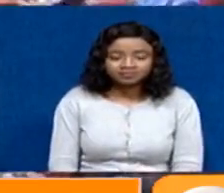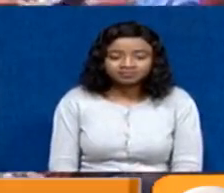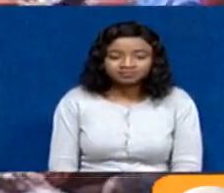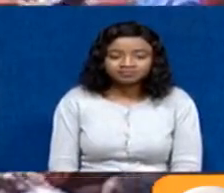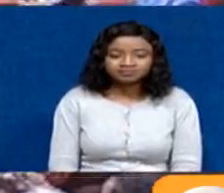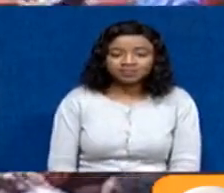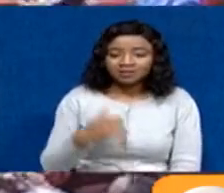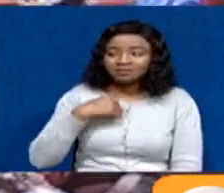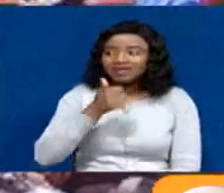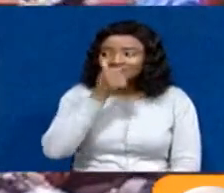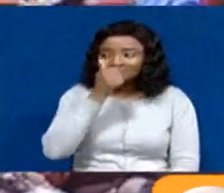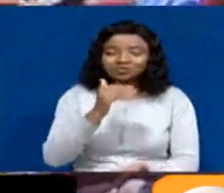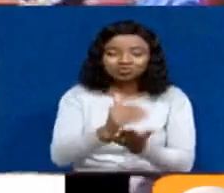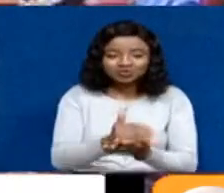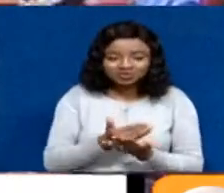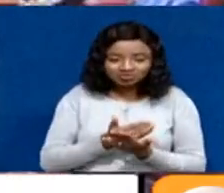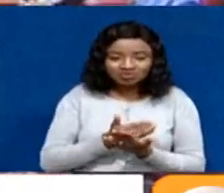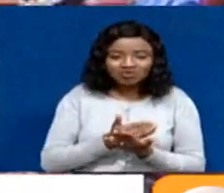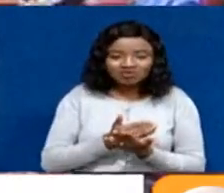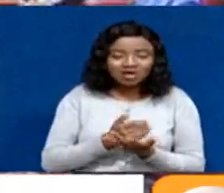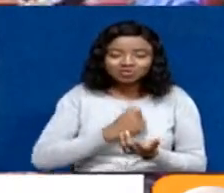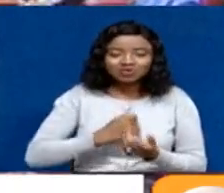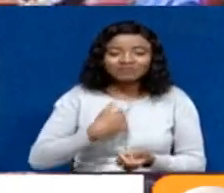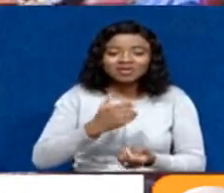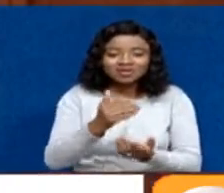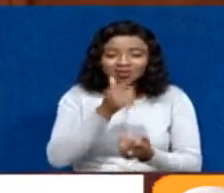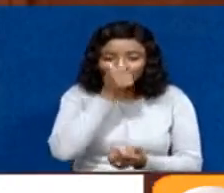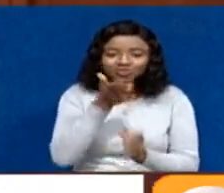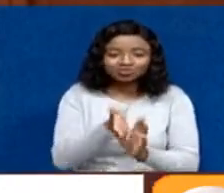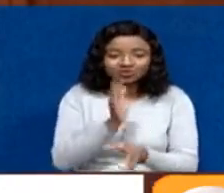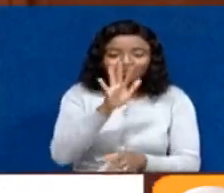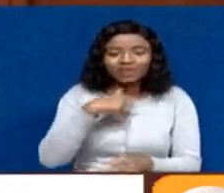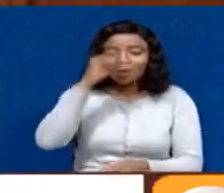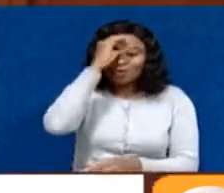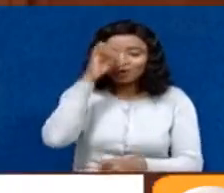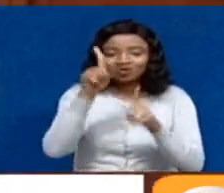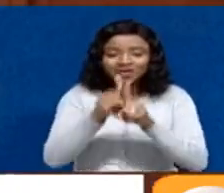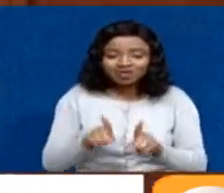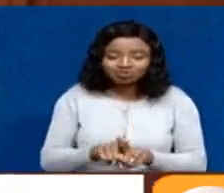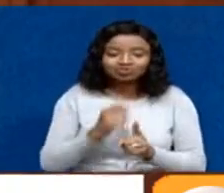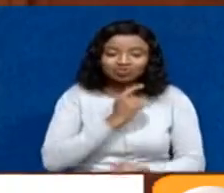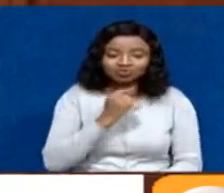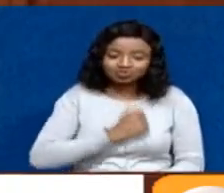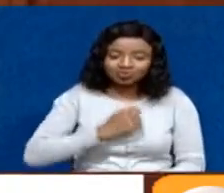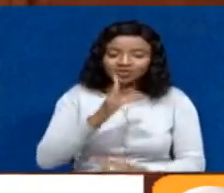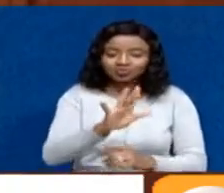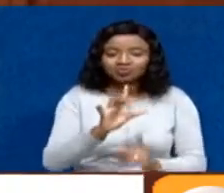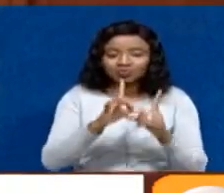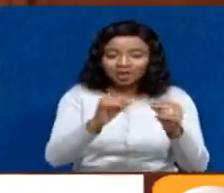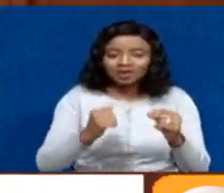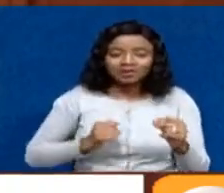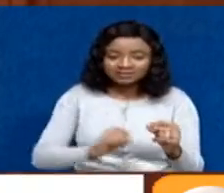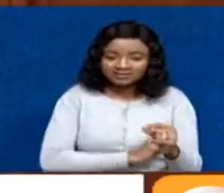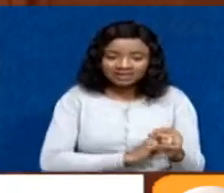Senate. I wish to withdraw and apologize, but with a rider that the fact that we are senior, there is nowhere that you must